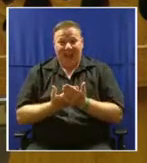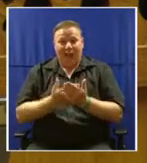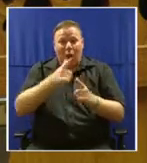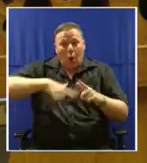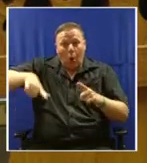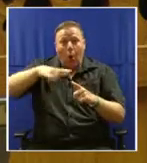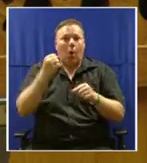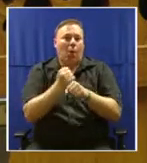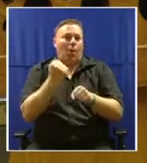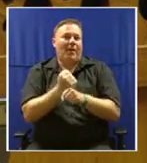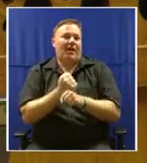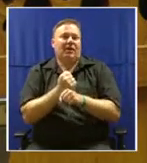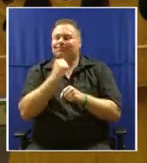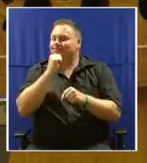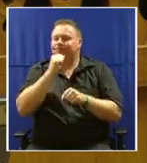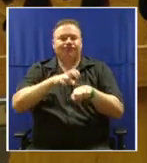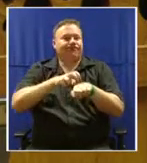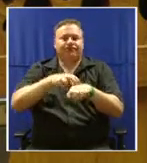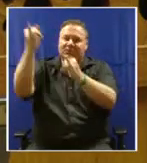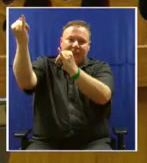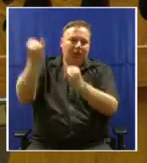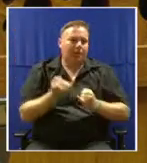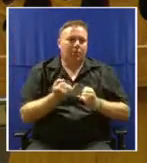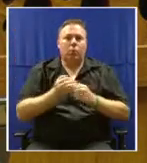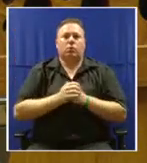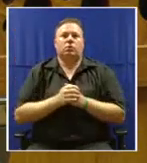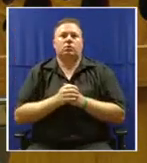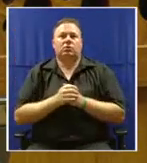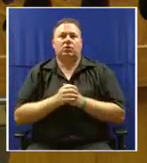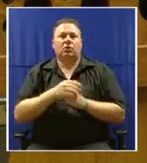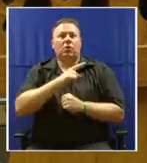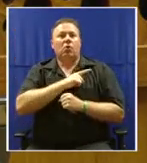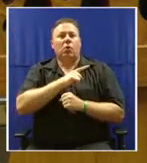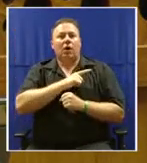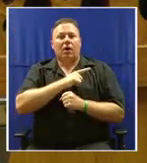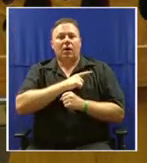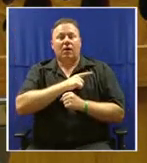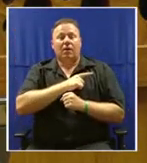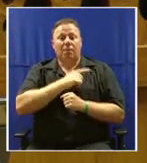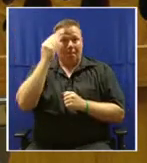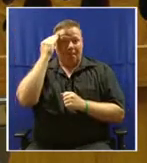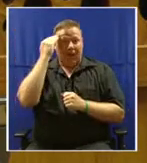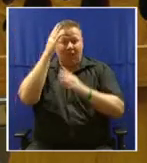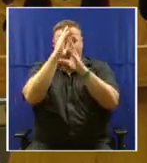locally, because if we focus our mind on buying local,